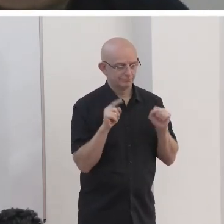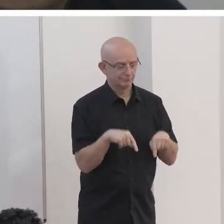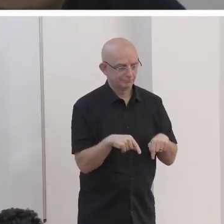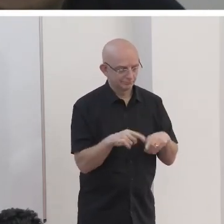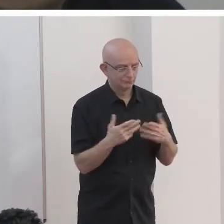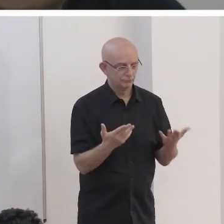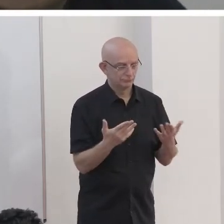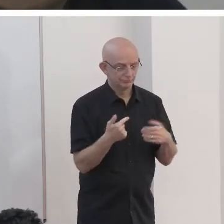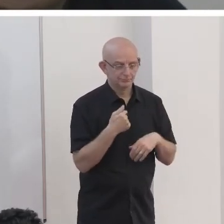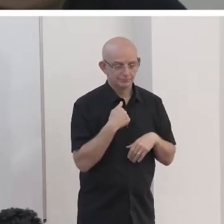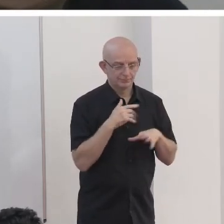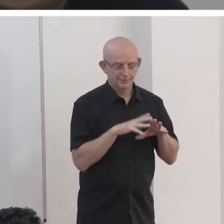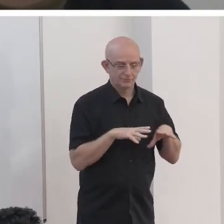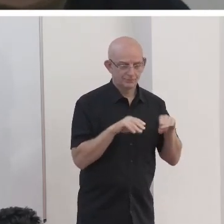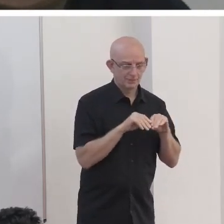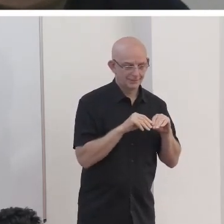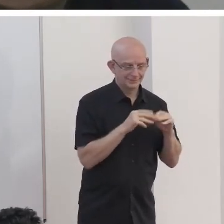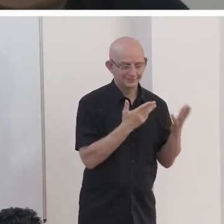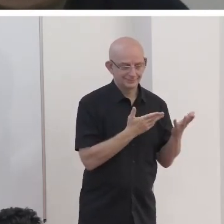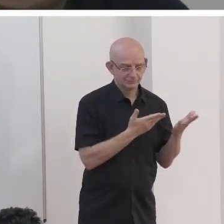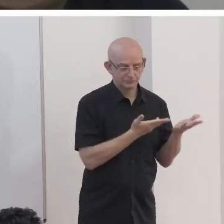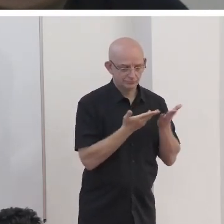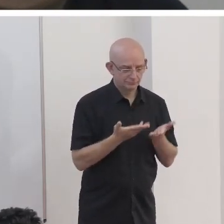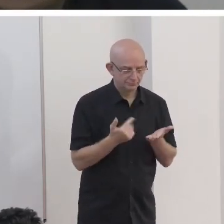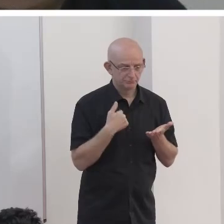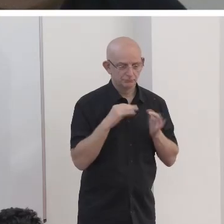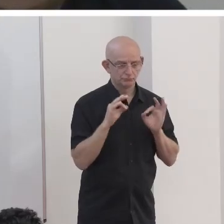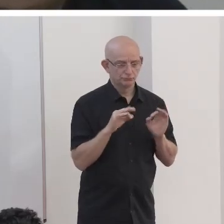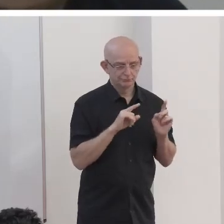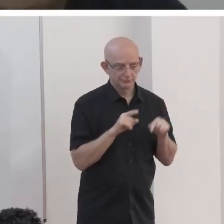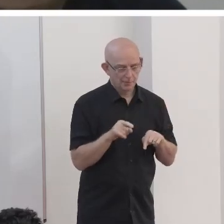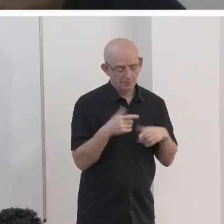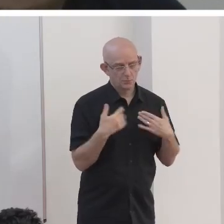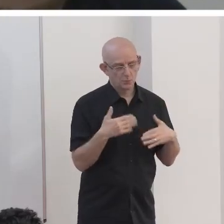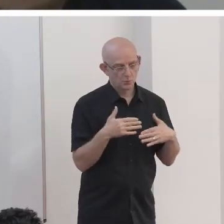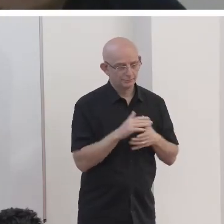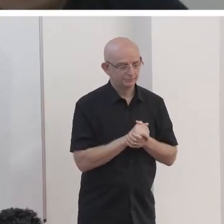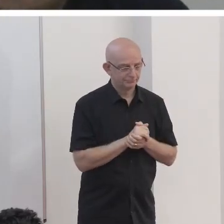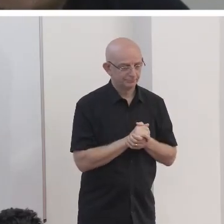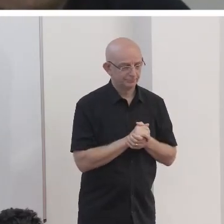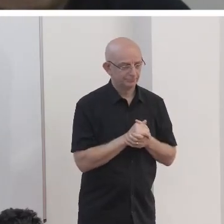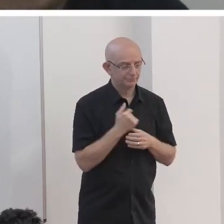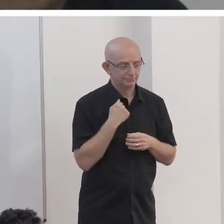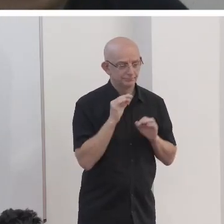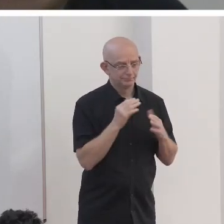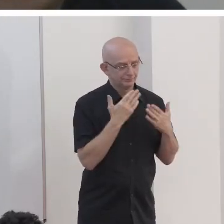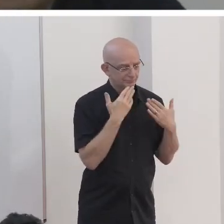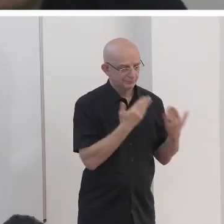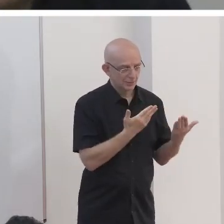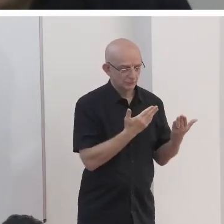program. I will have to really thank to him who has provided his precious time to make me